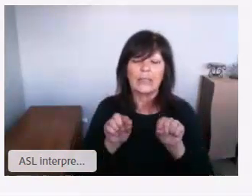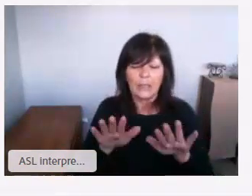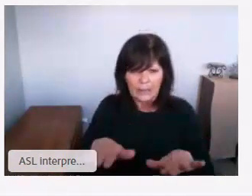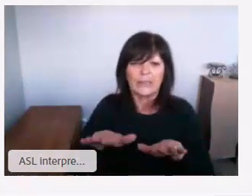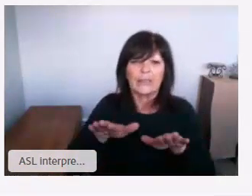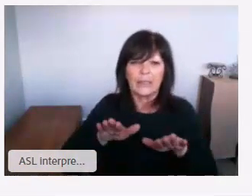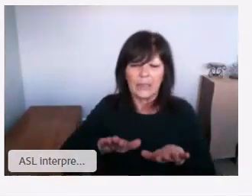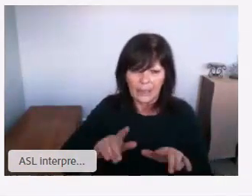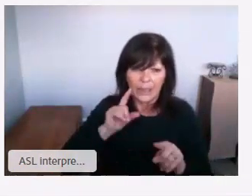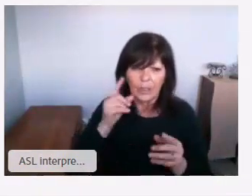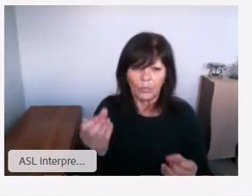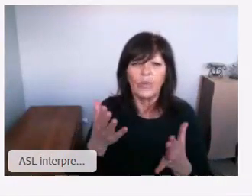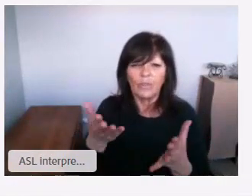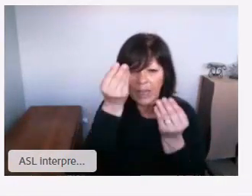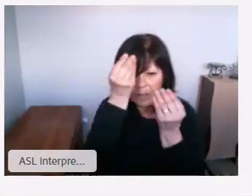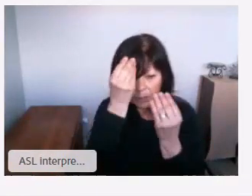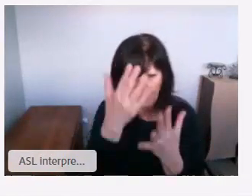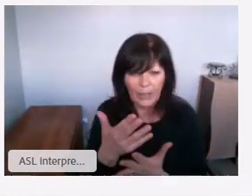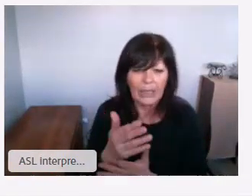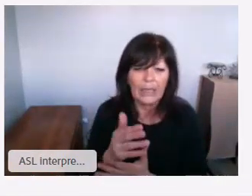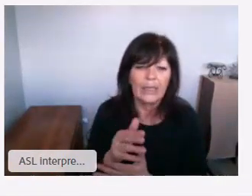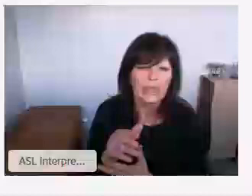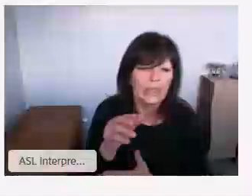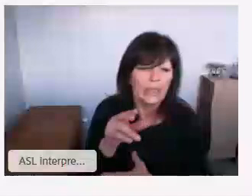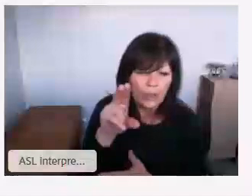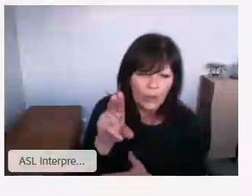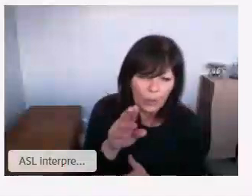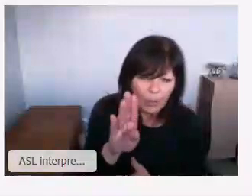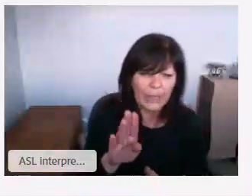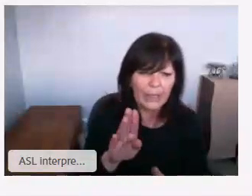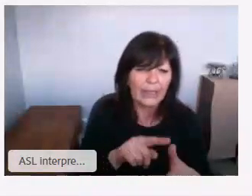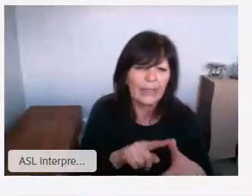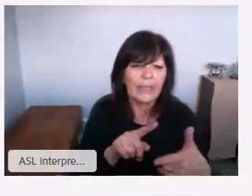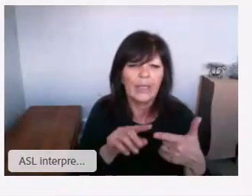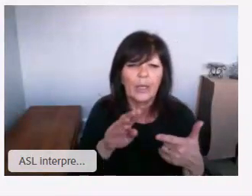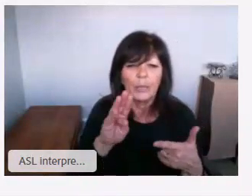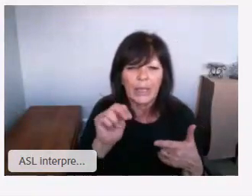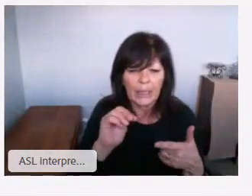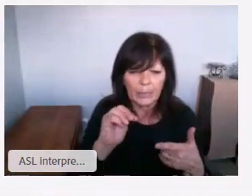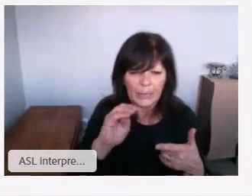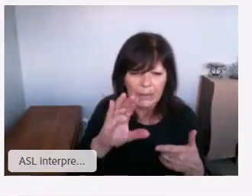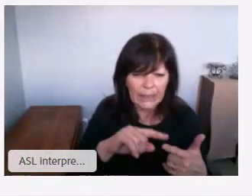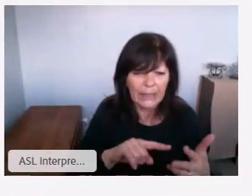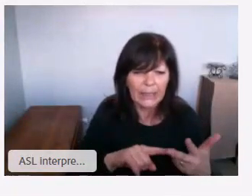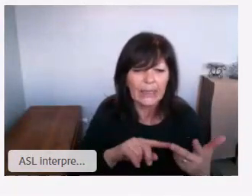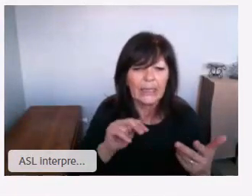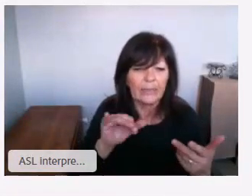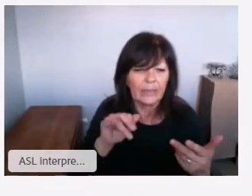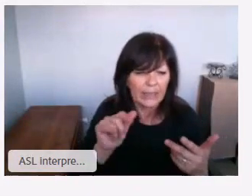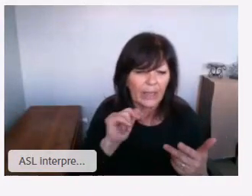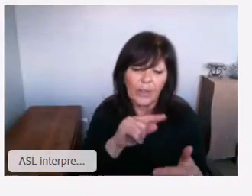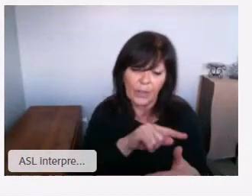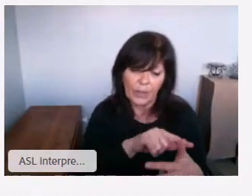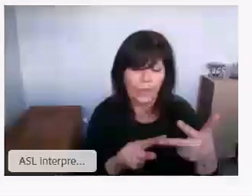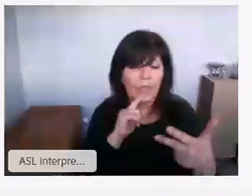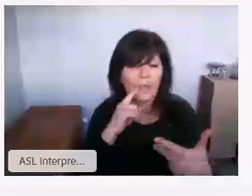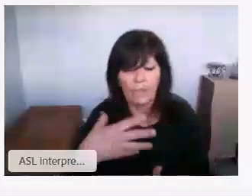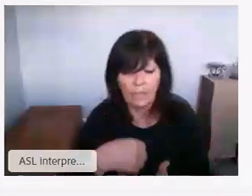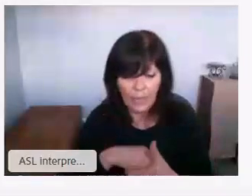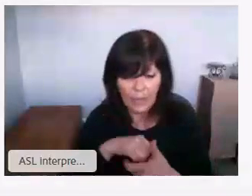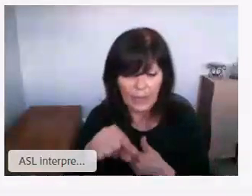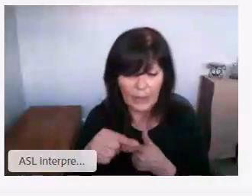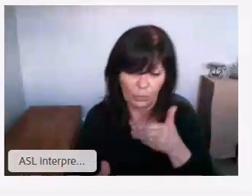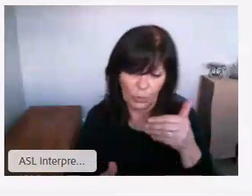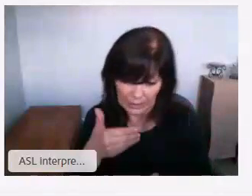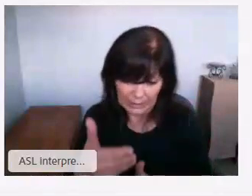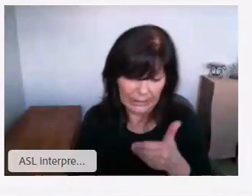on BNMC, NFTA, and UB, the three key local project team members who played a major role in the community engagement process to